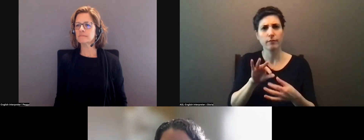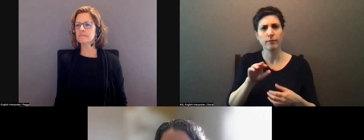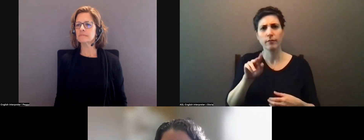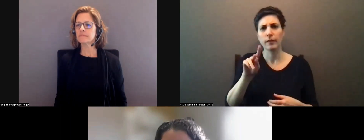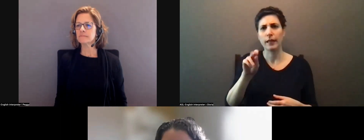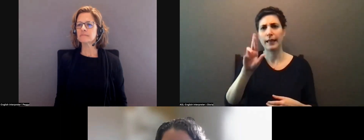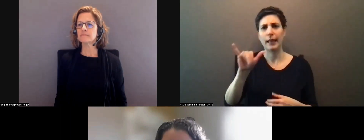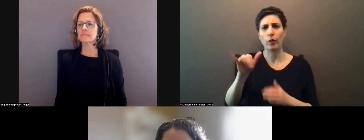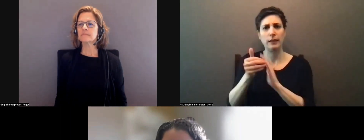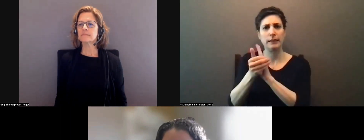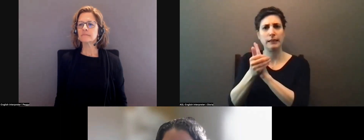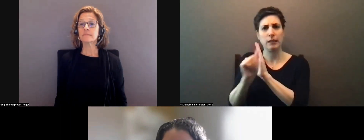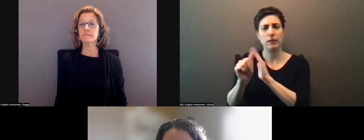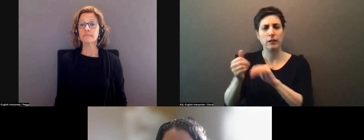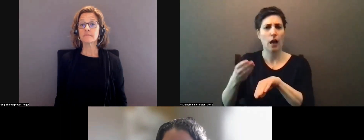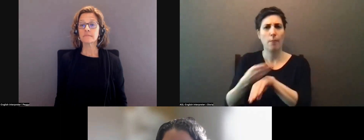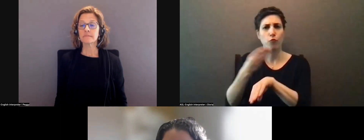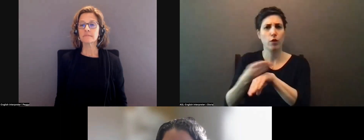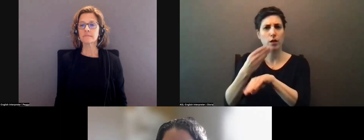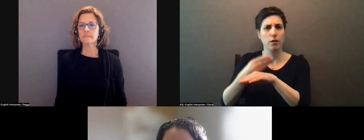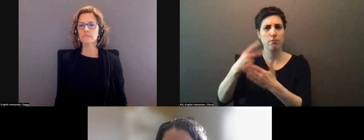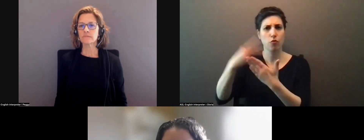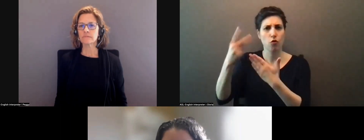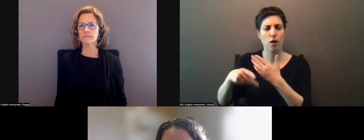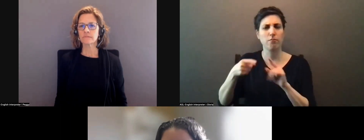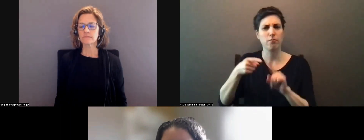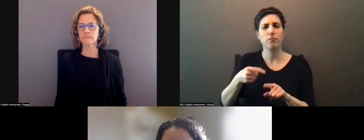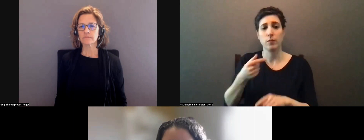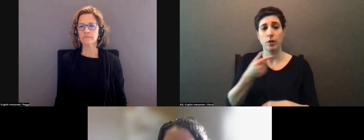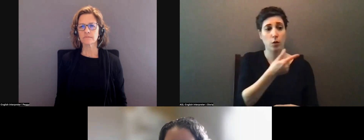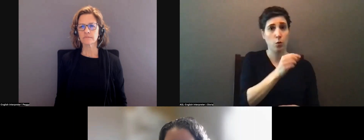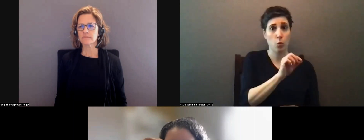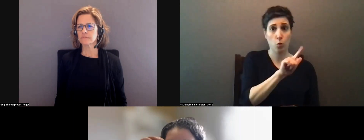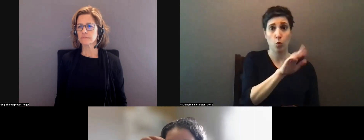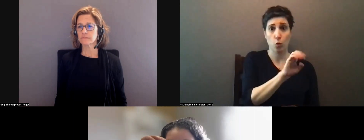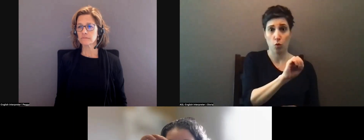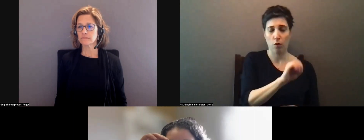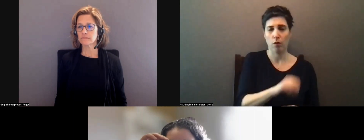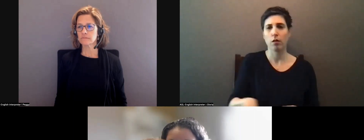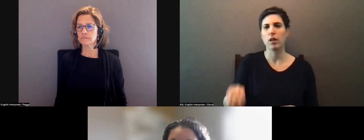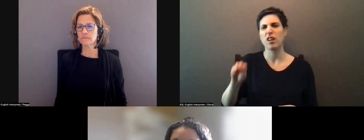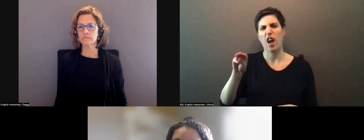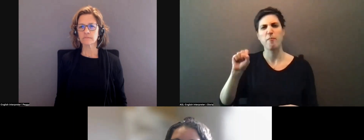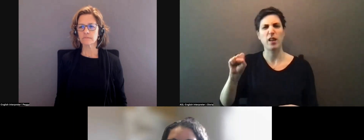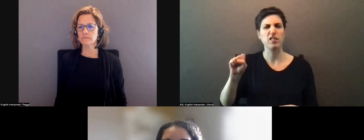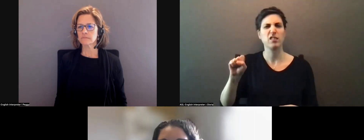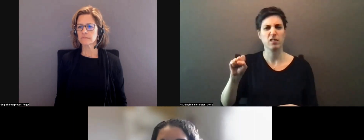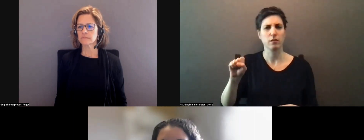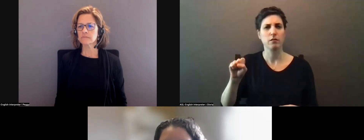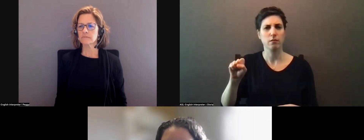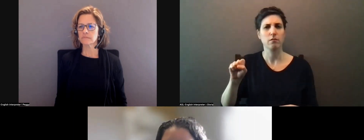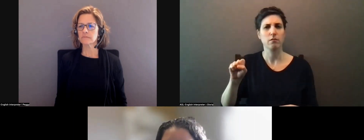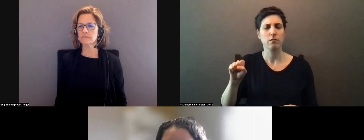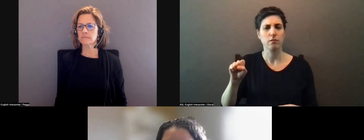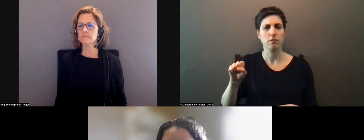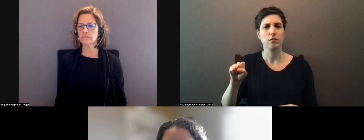Program question too, around Google versus Microsoft. Like, what was your biggest reason going the Microsoft direction